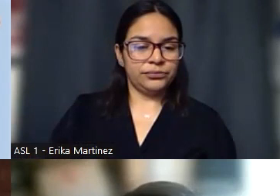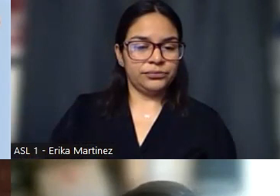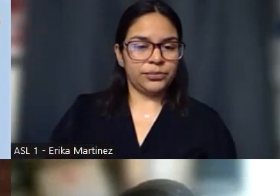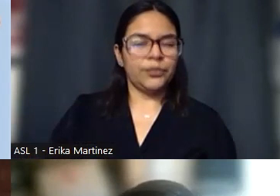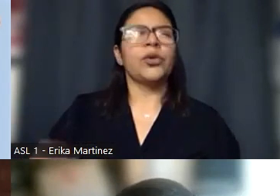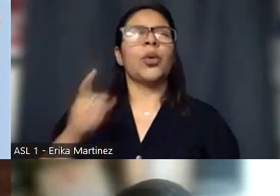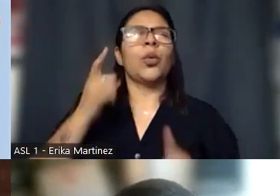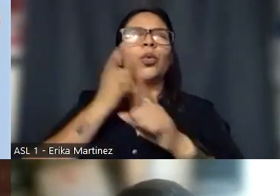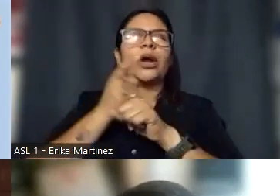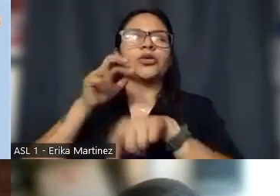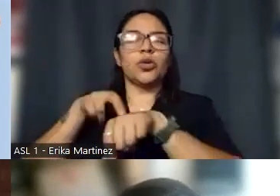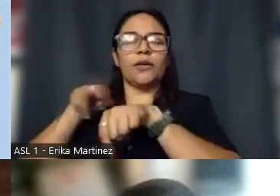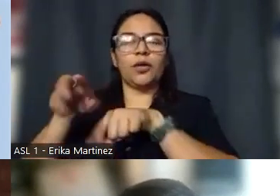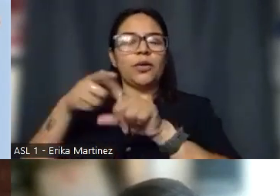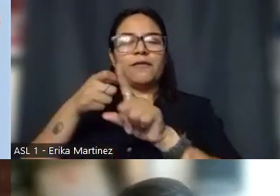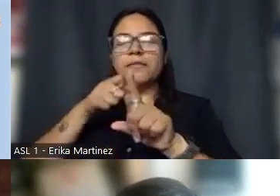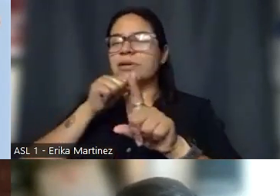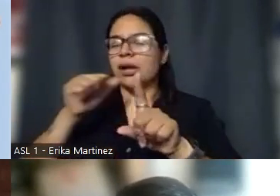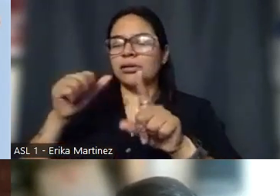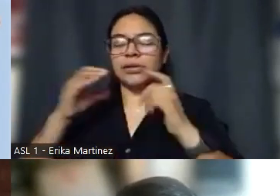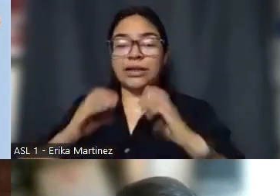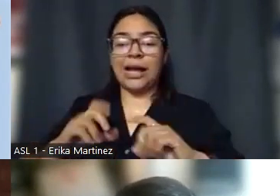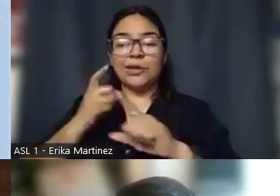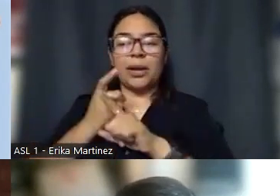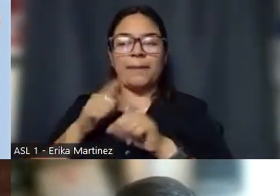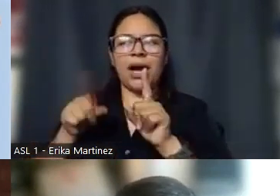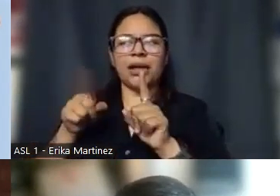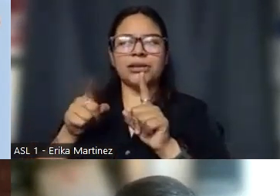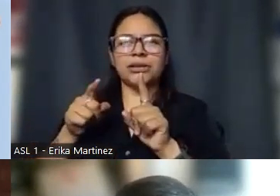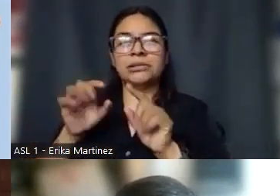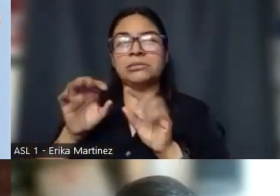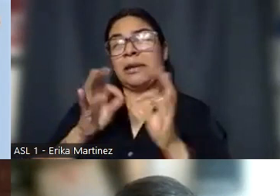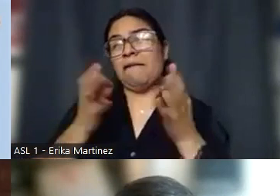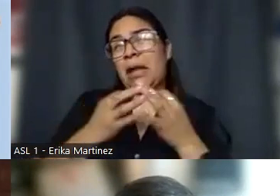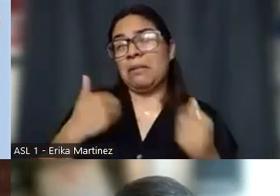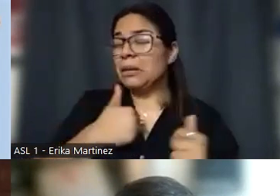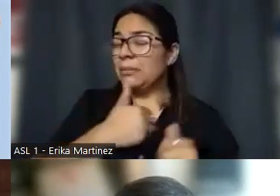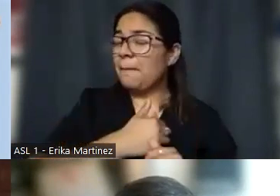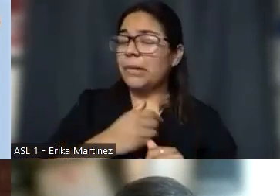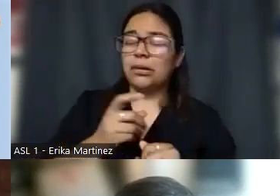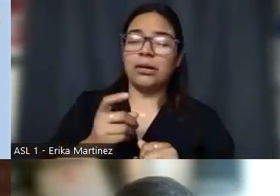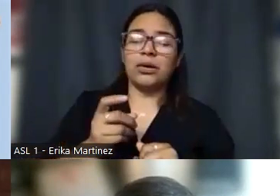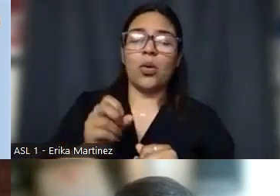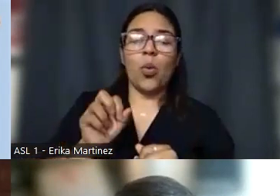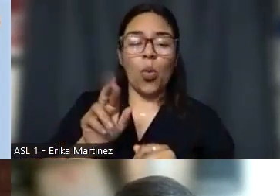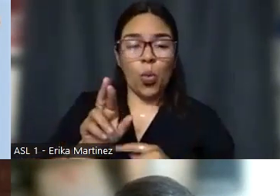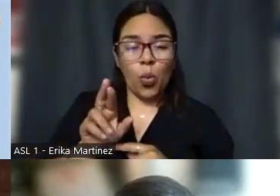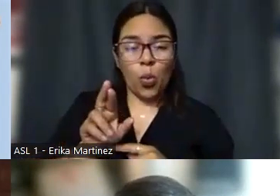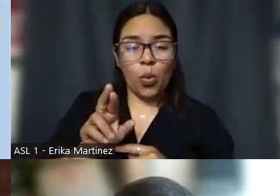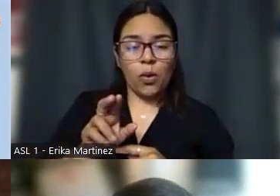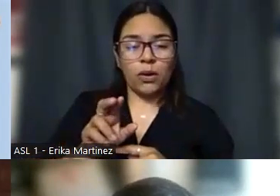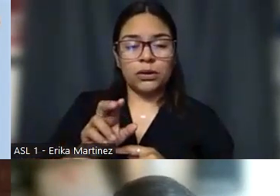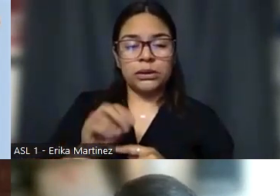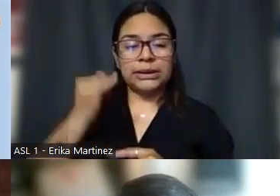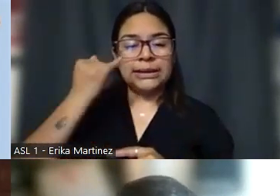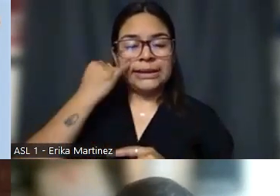come from the patients, but you Mhm. say that a family member or an ombudsman became aware of a situation